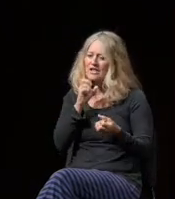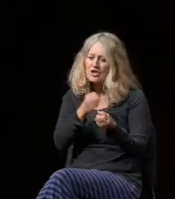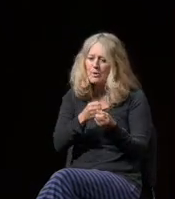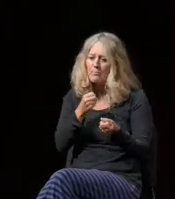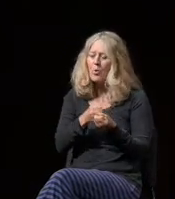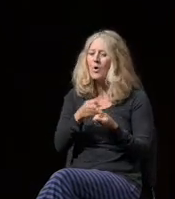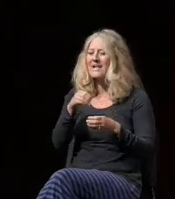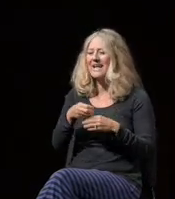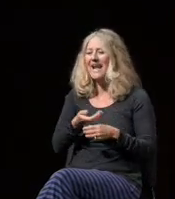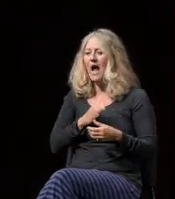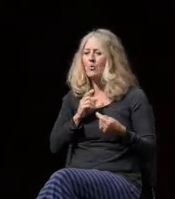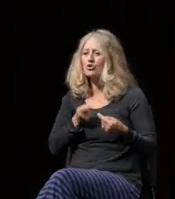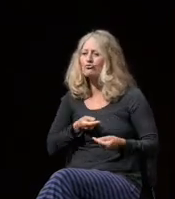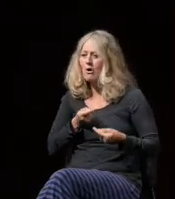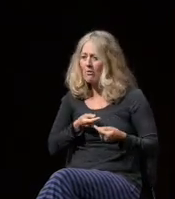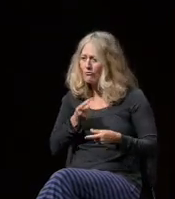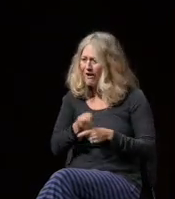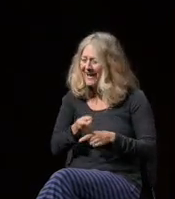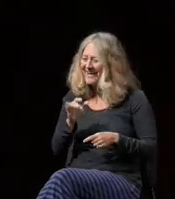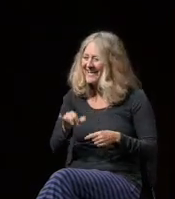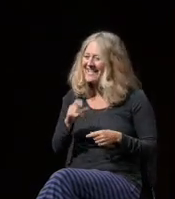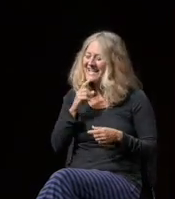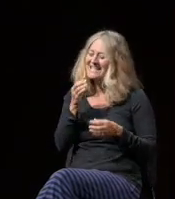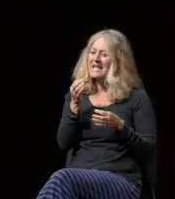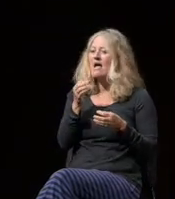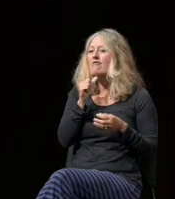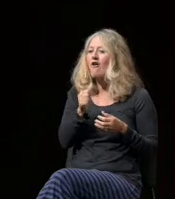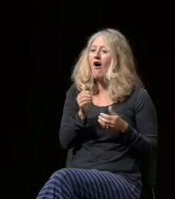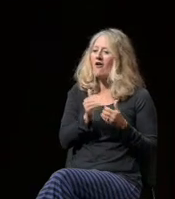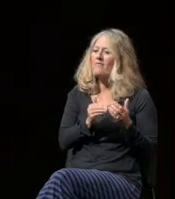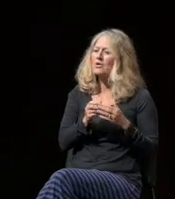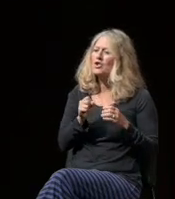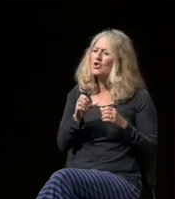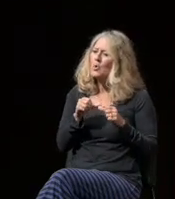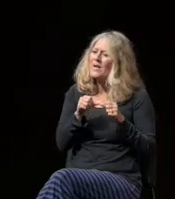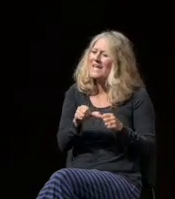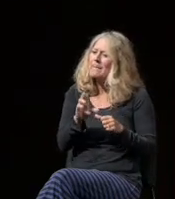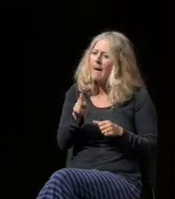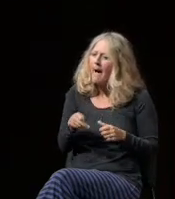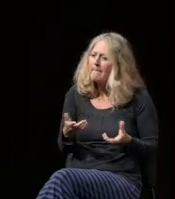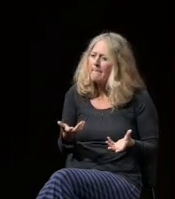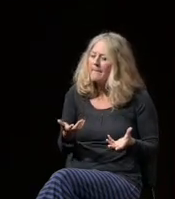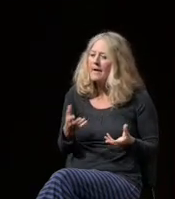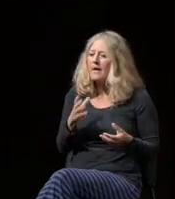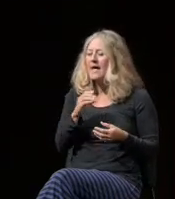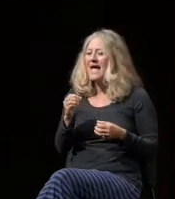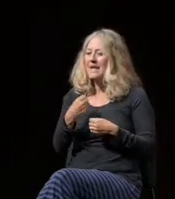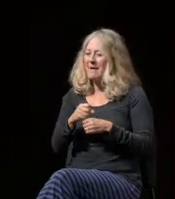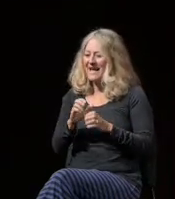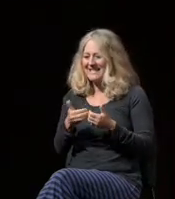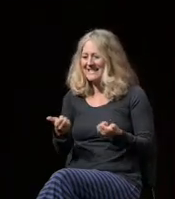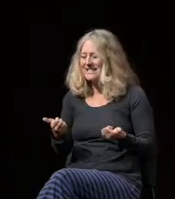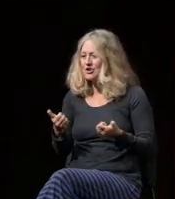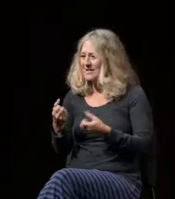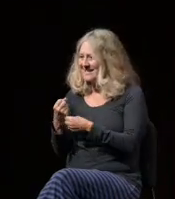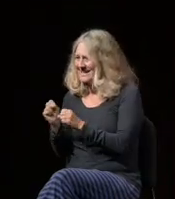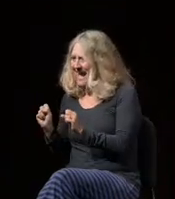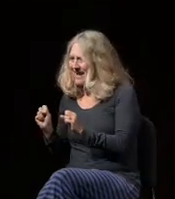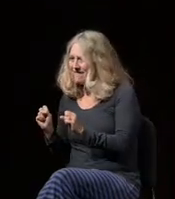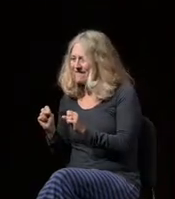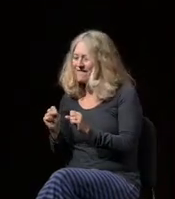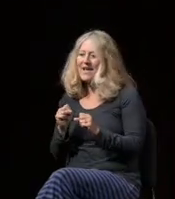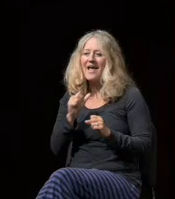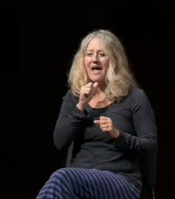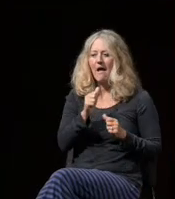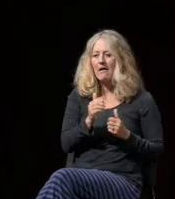in our struggle, right? That's just simply discomfort, so stay with it. But make a distinction between safety and